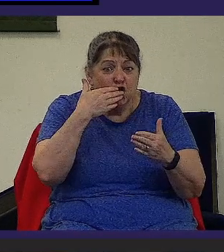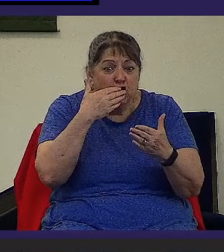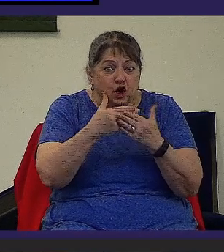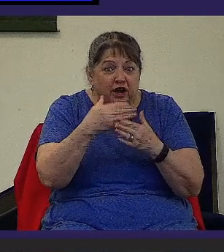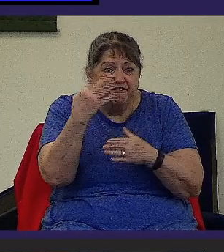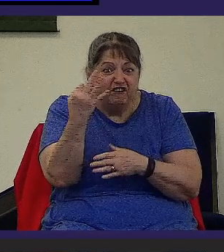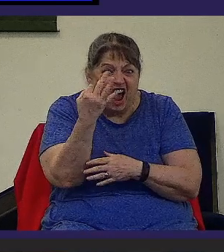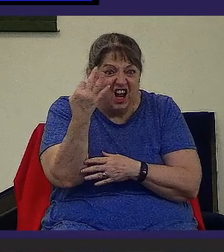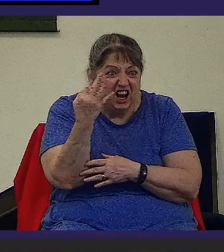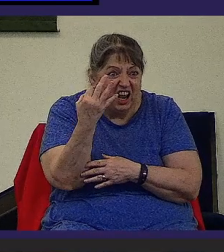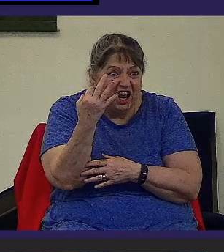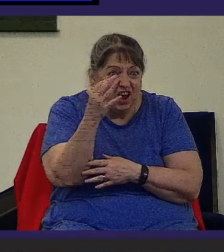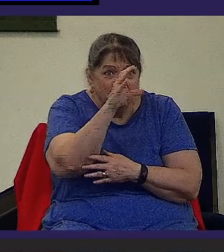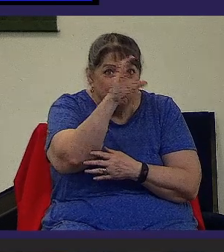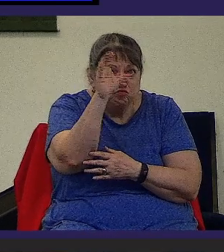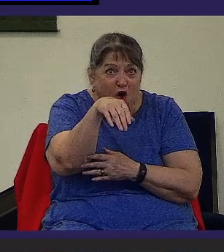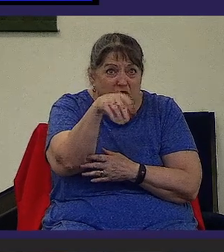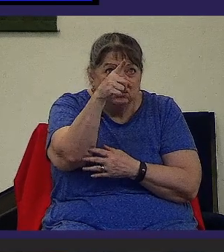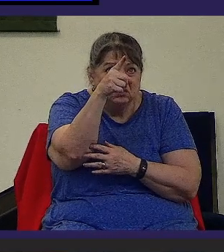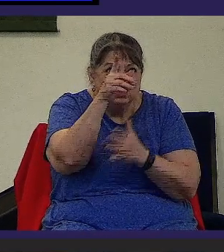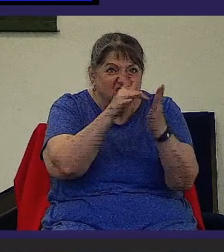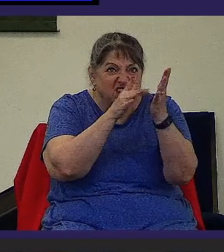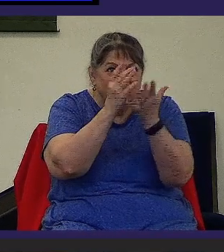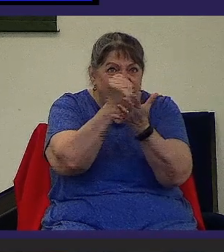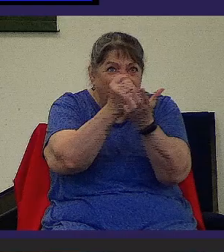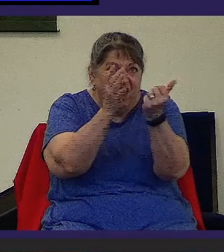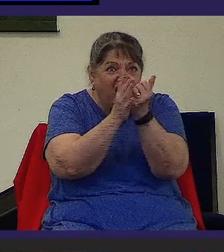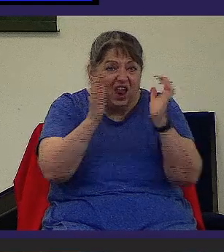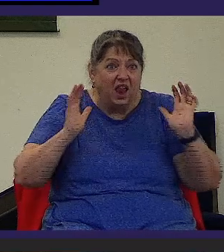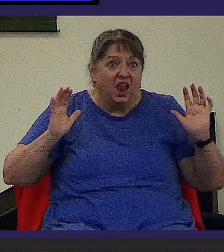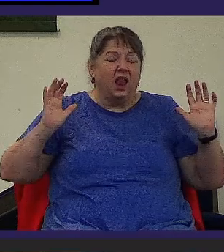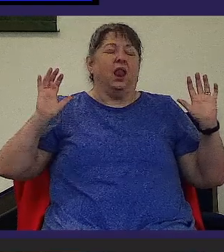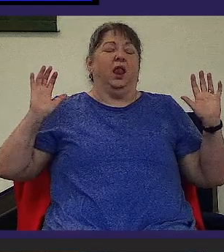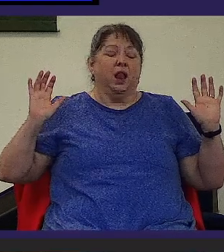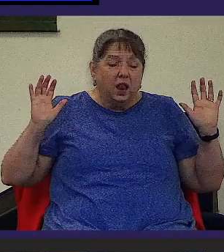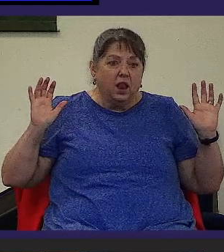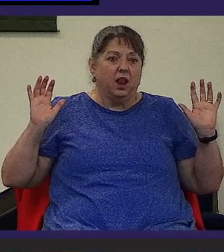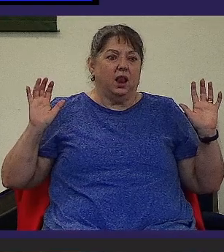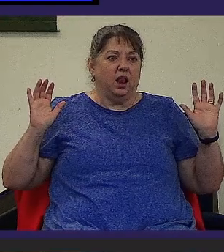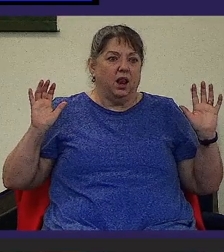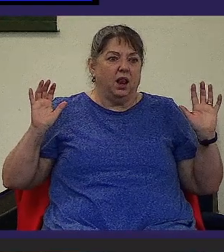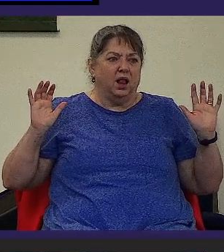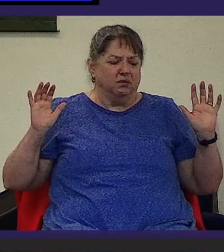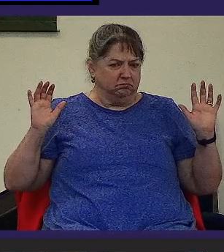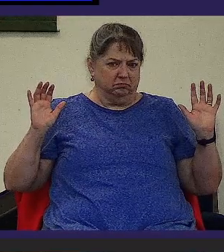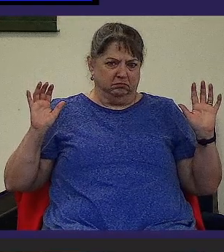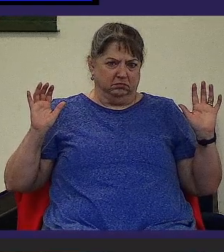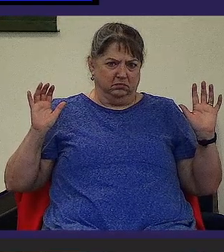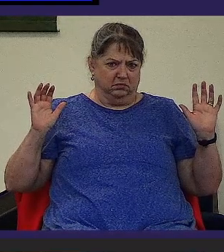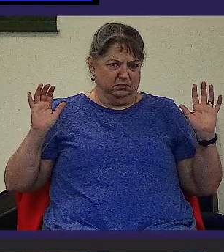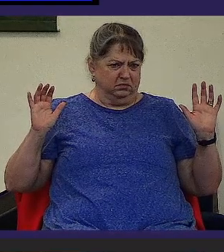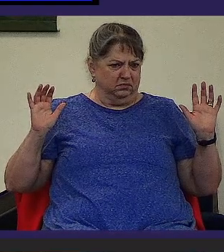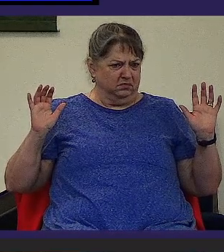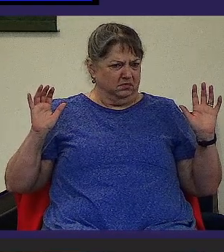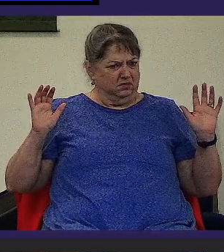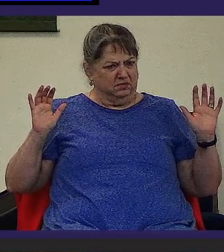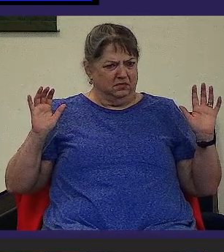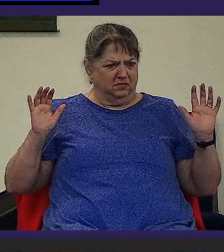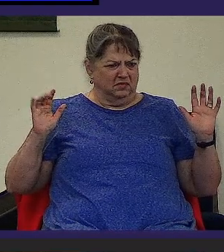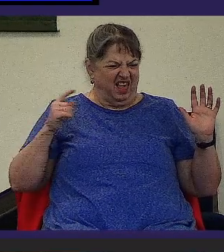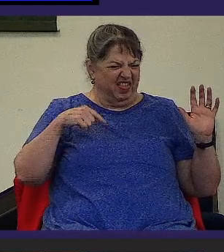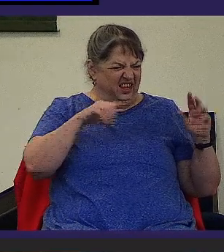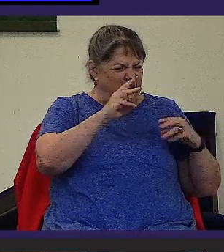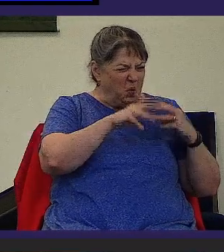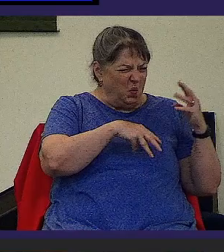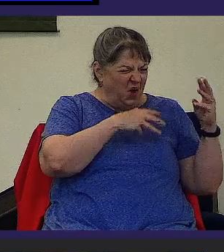the peace of jesus he's referring to that he's referring to a peace that that this world cannot give you